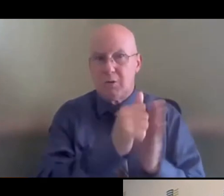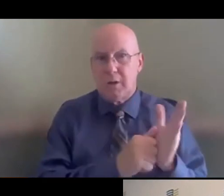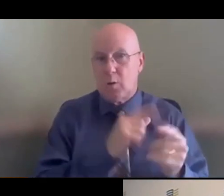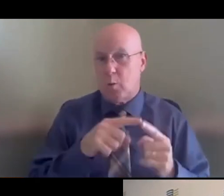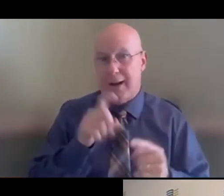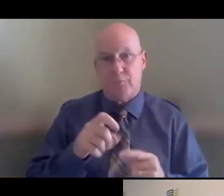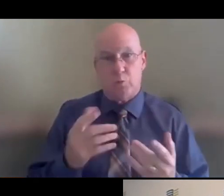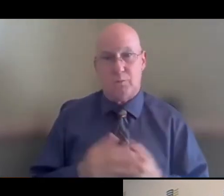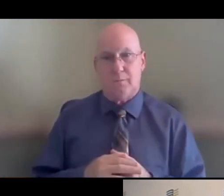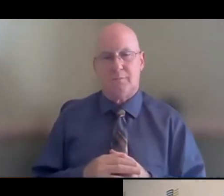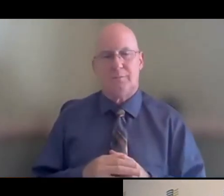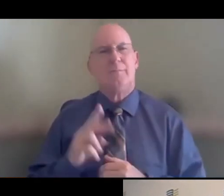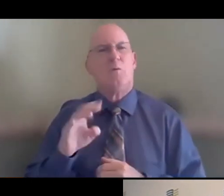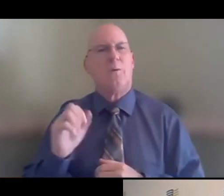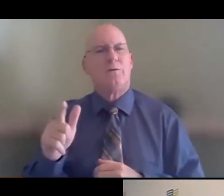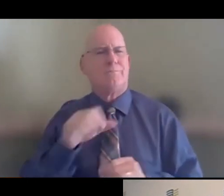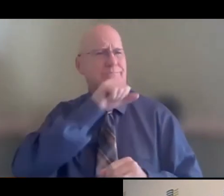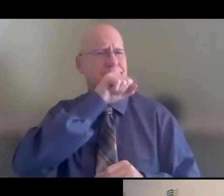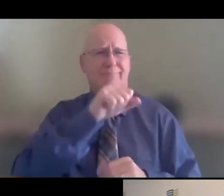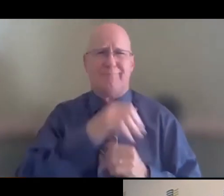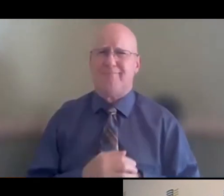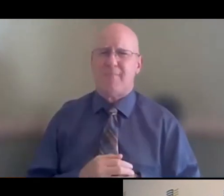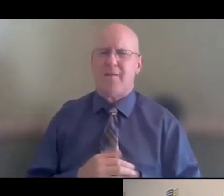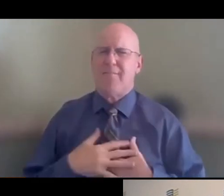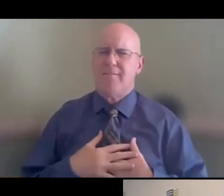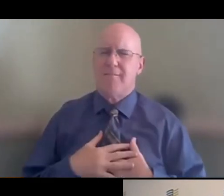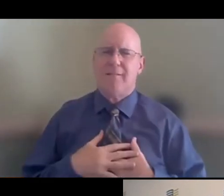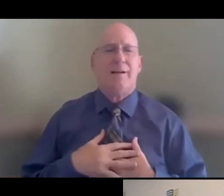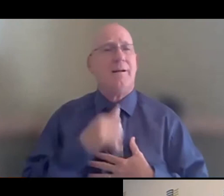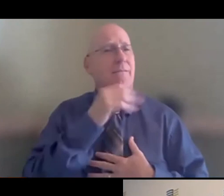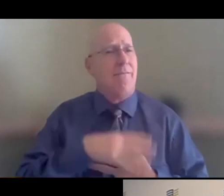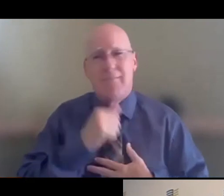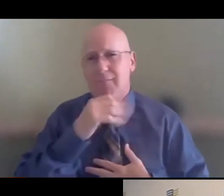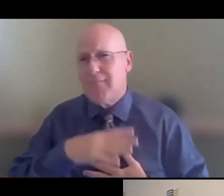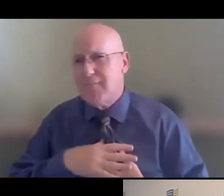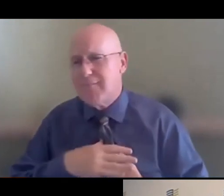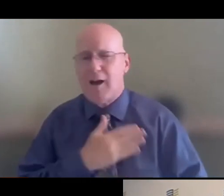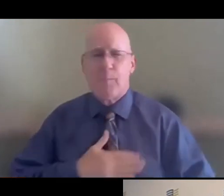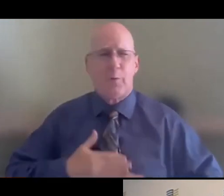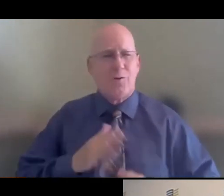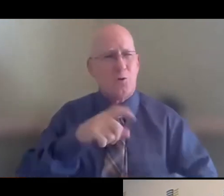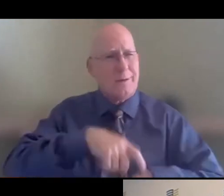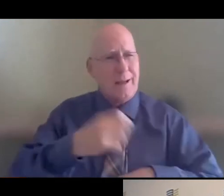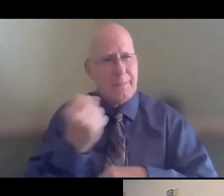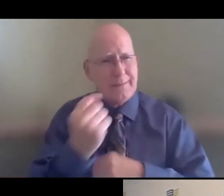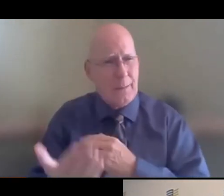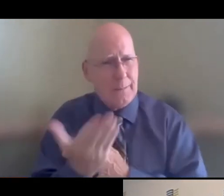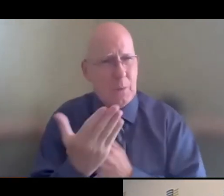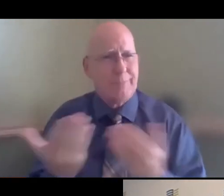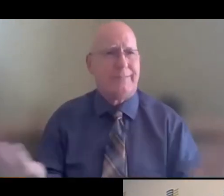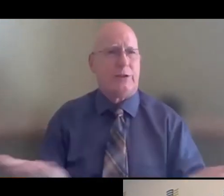I love that. And ladies, we so appreciate you taking the time out of your Saturday morning. It is